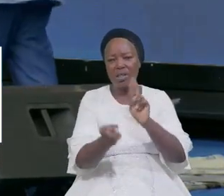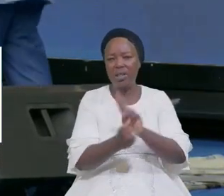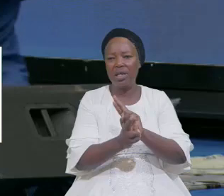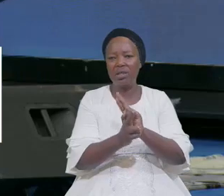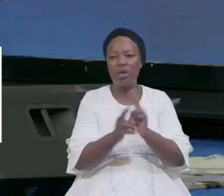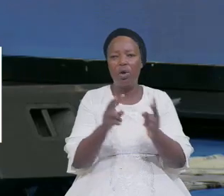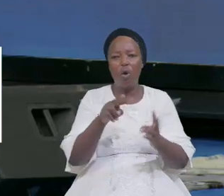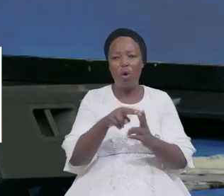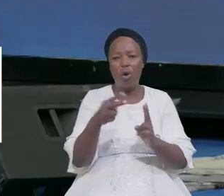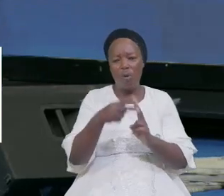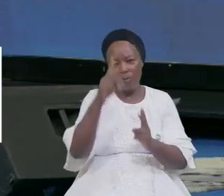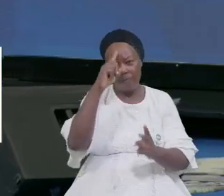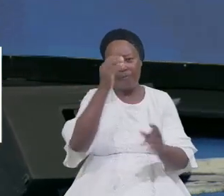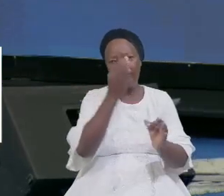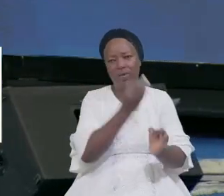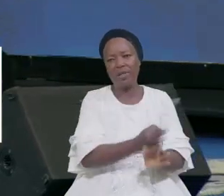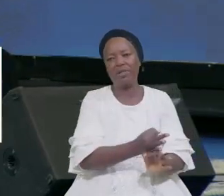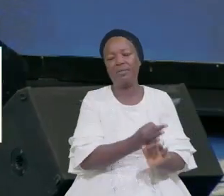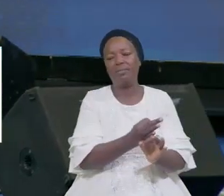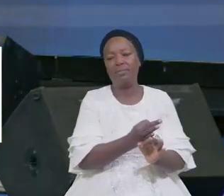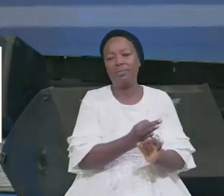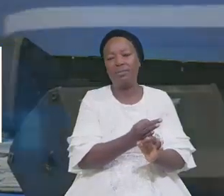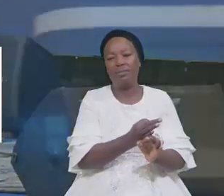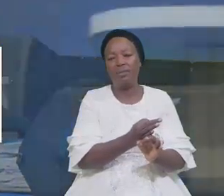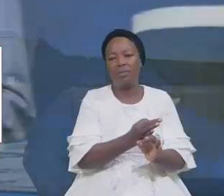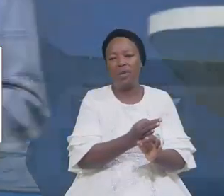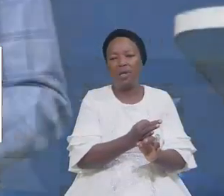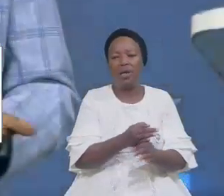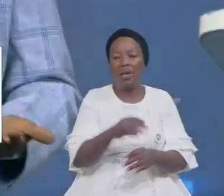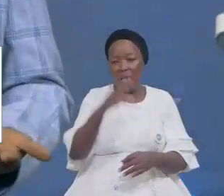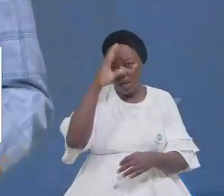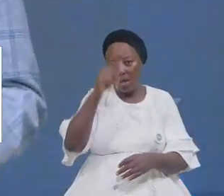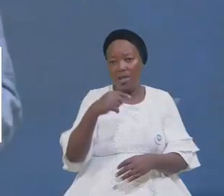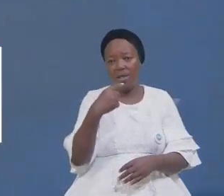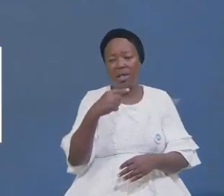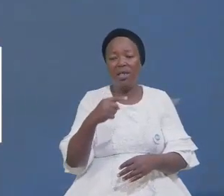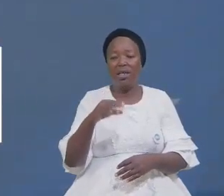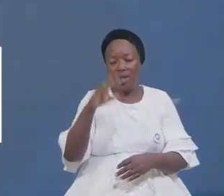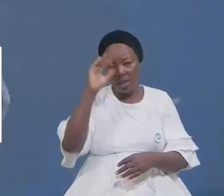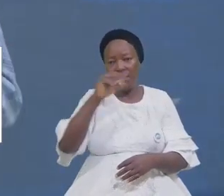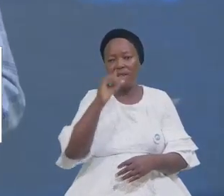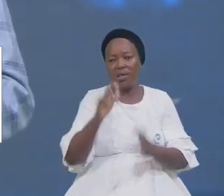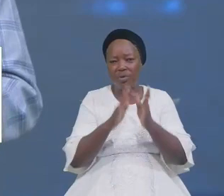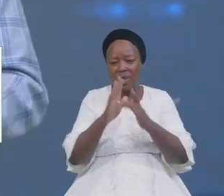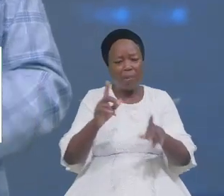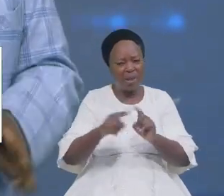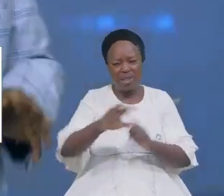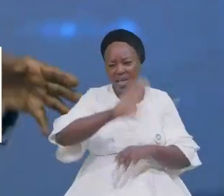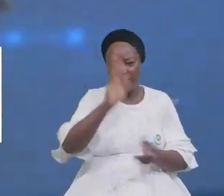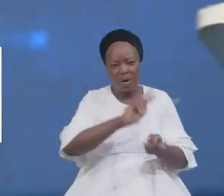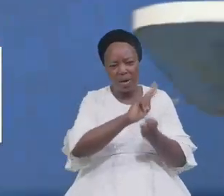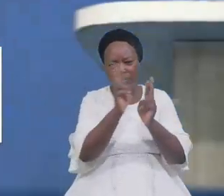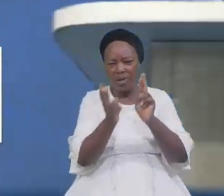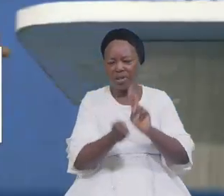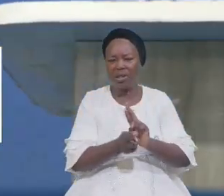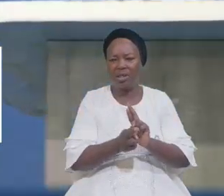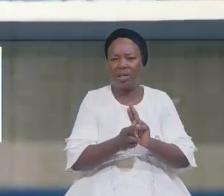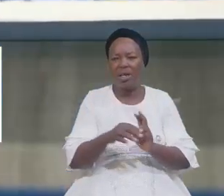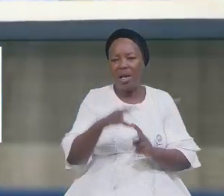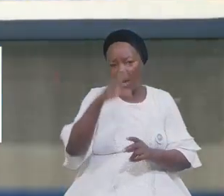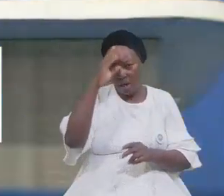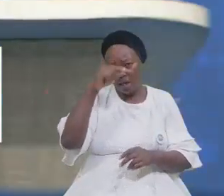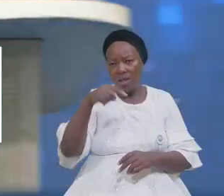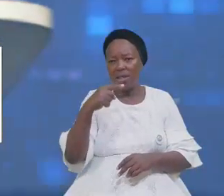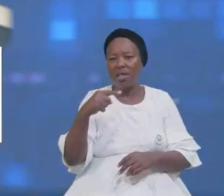of faith. He claims to be a Christian. He has never repented. He claims to be